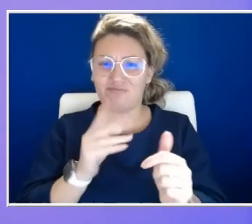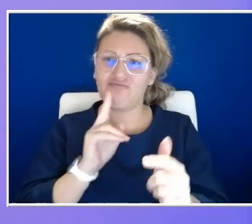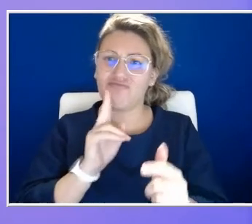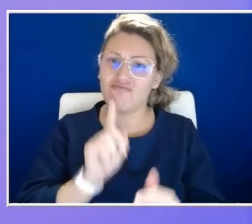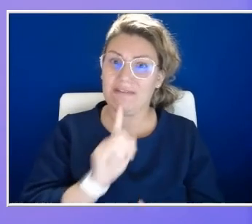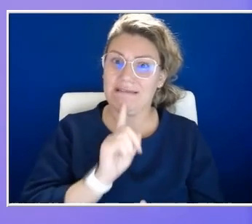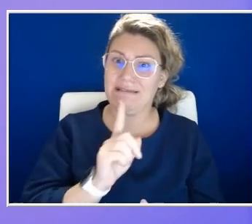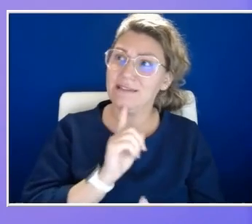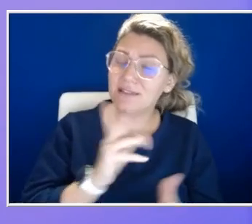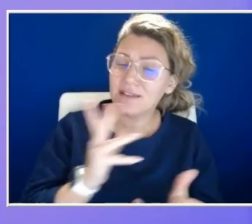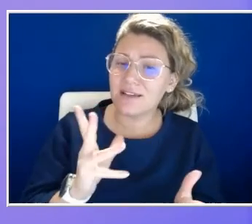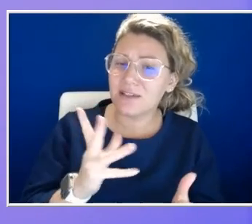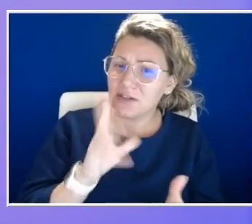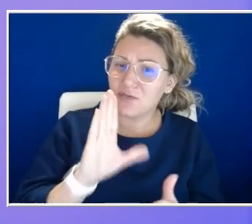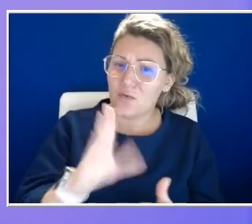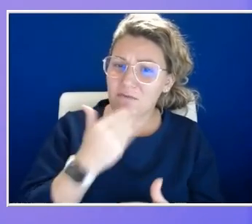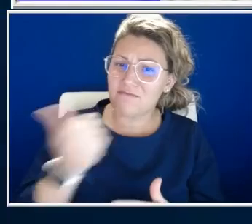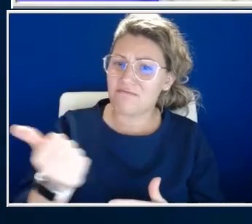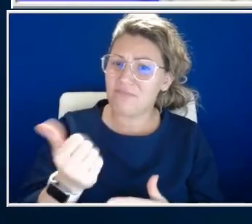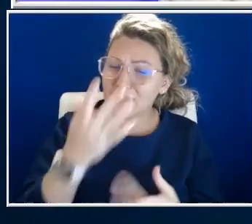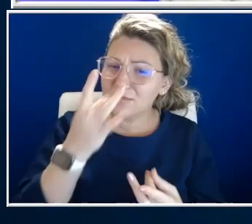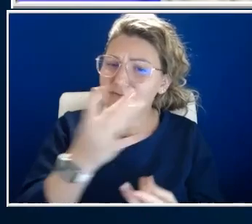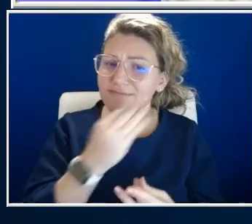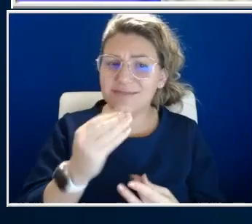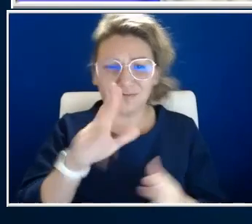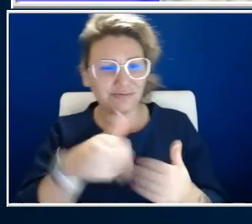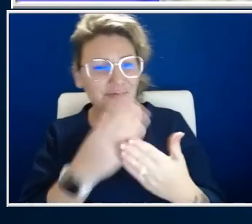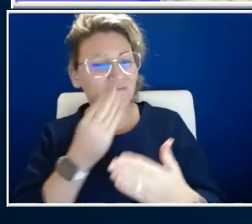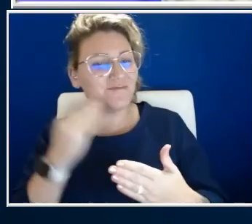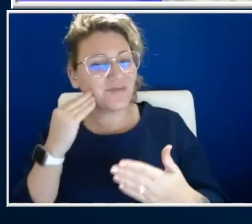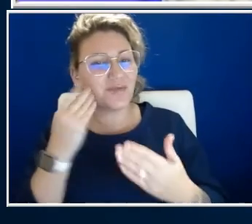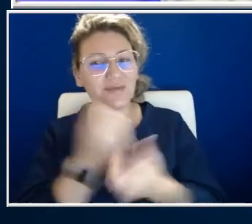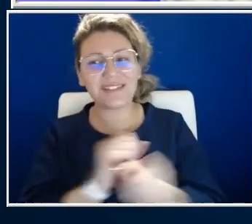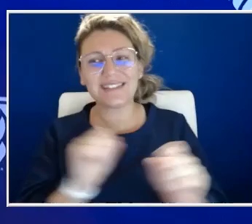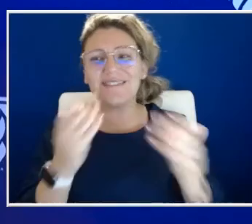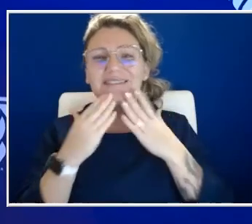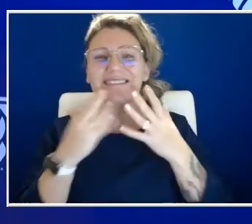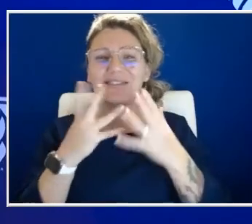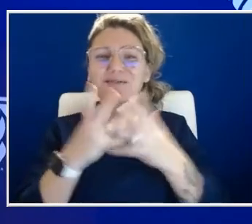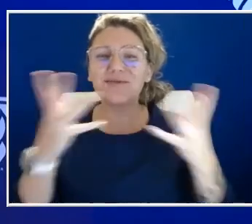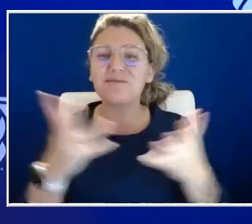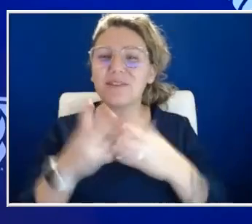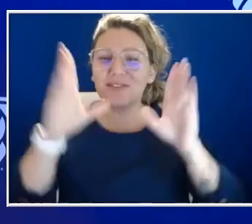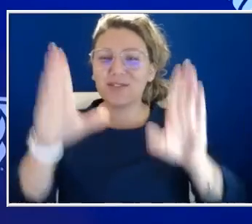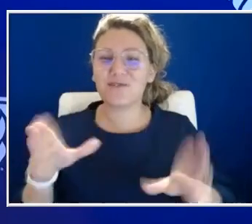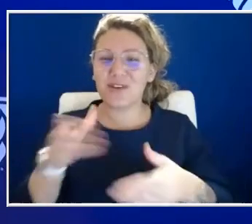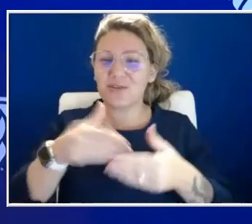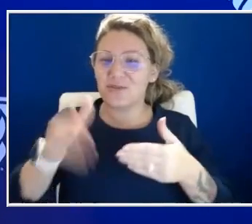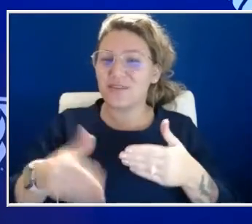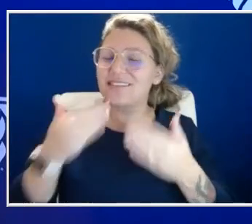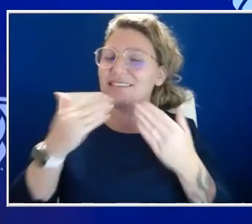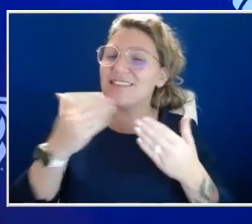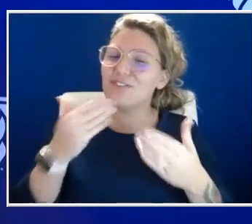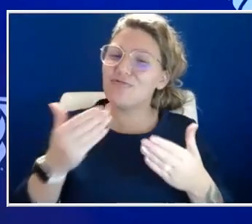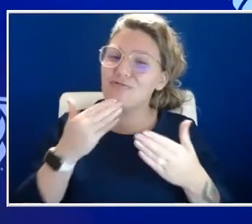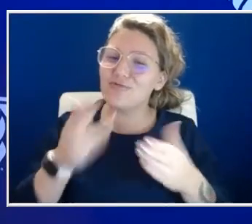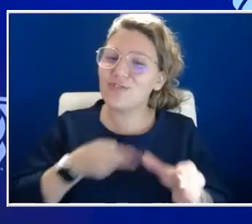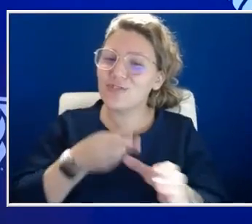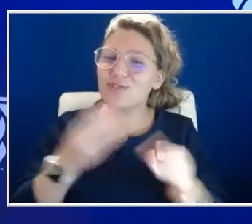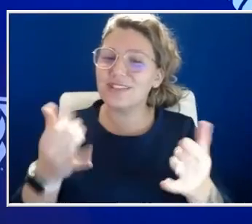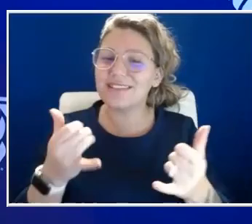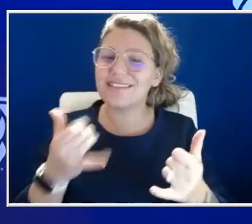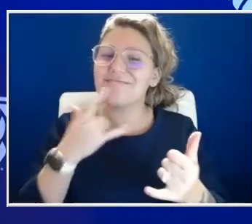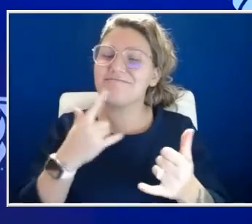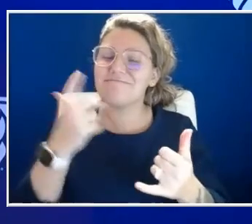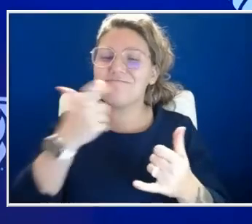interest to get you better and get you home safe. Doc Hawk, thanks so much. Have a great weekend. And thank you so much for being with us today. You can catch our updates anytime